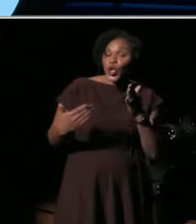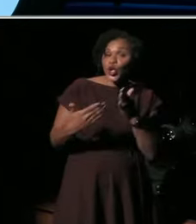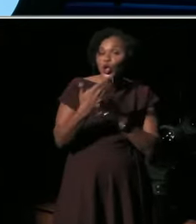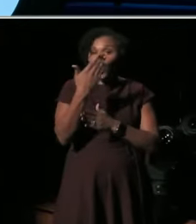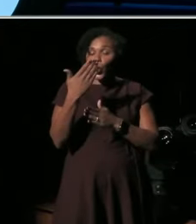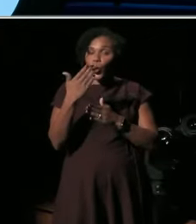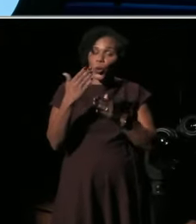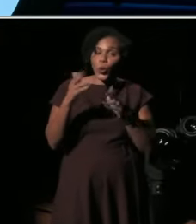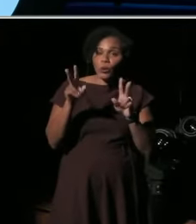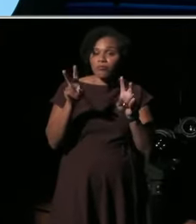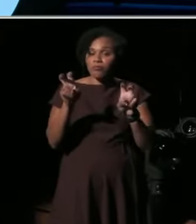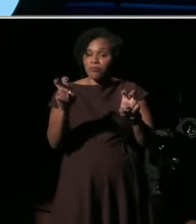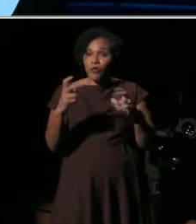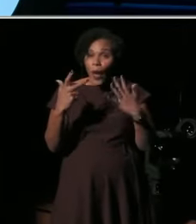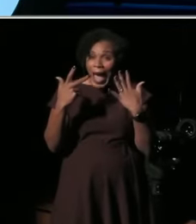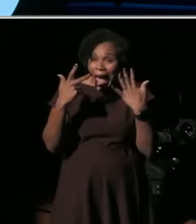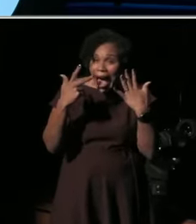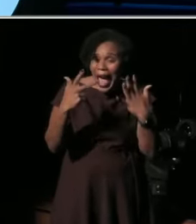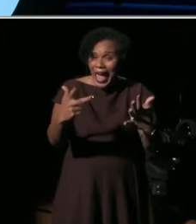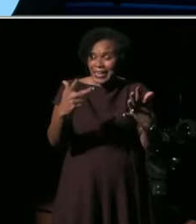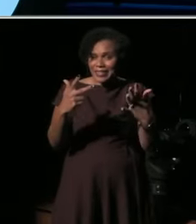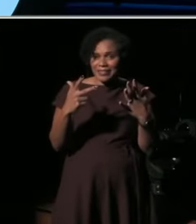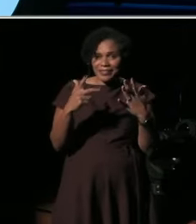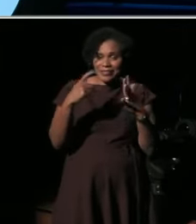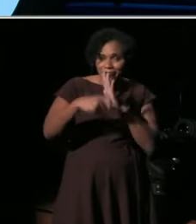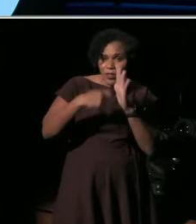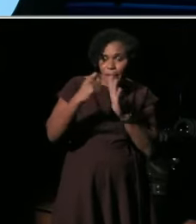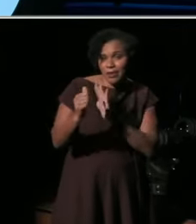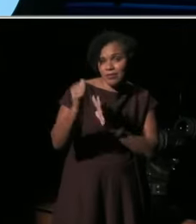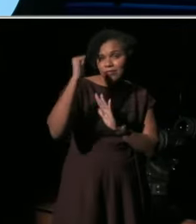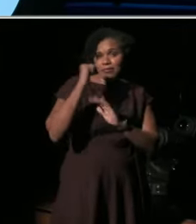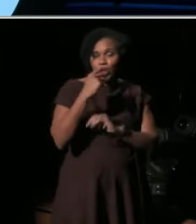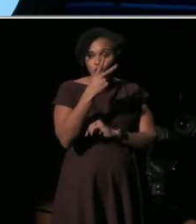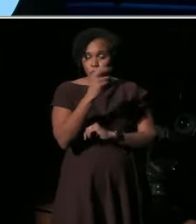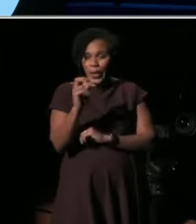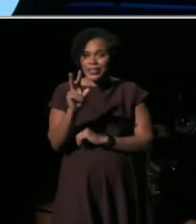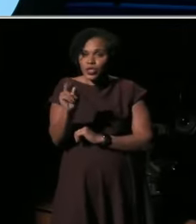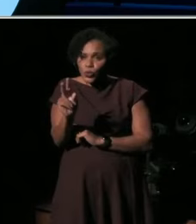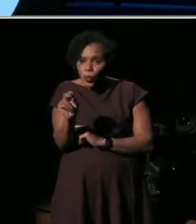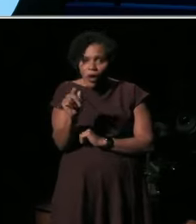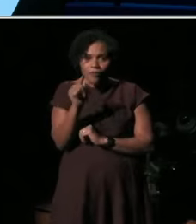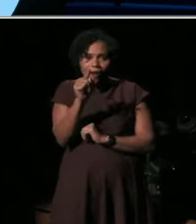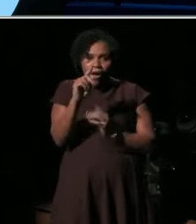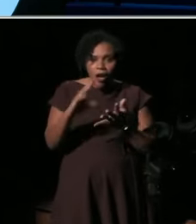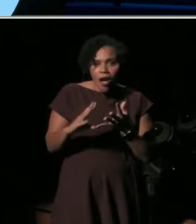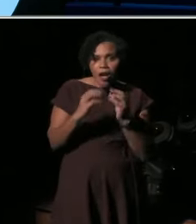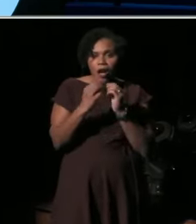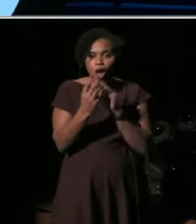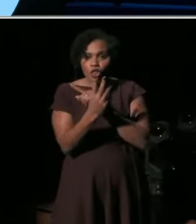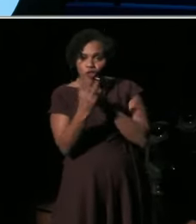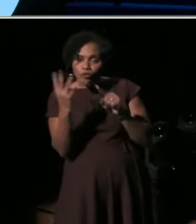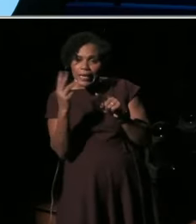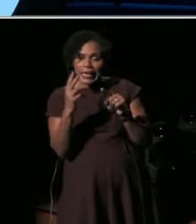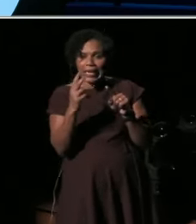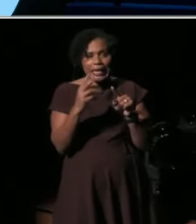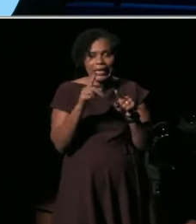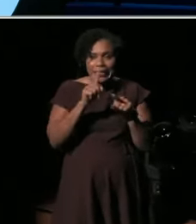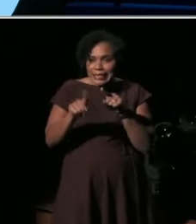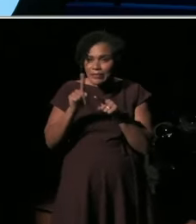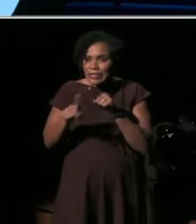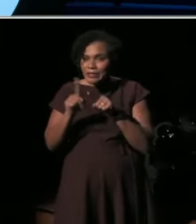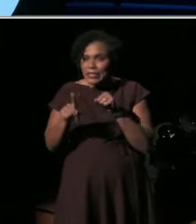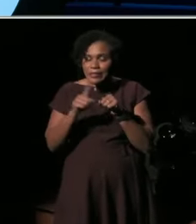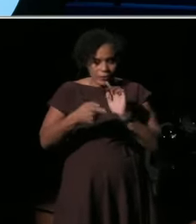8 aspiring filmmakers back in 2012 has developed into 3 programmes helping to bring people